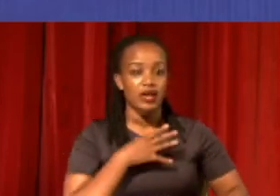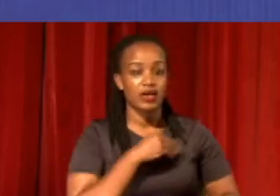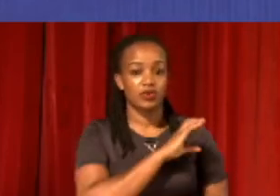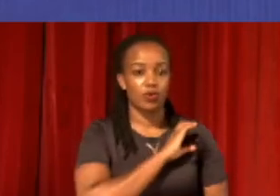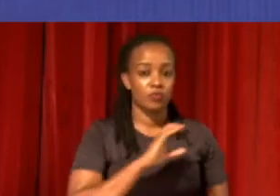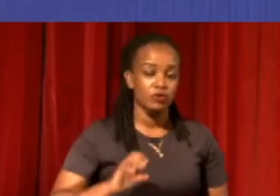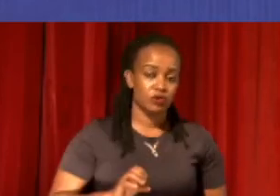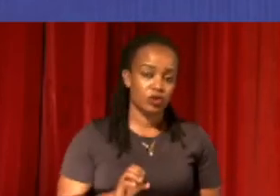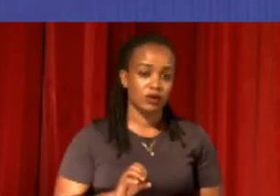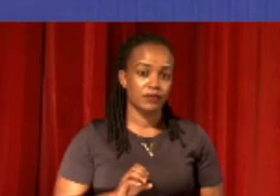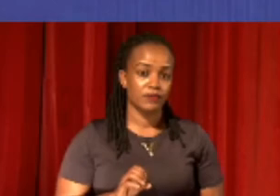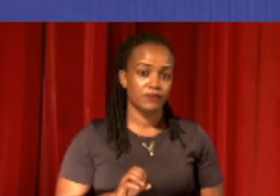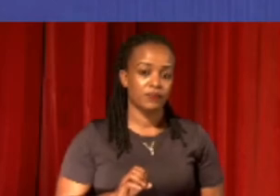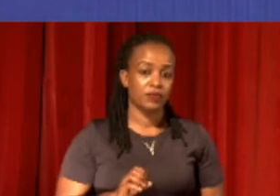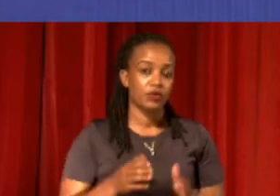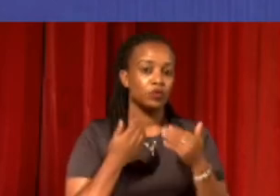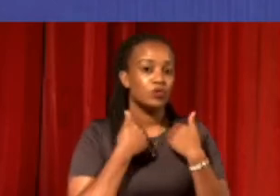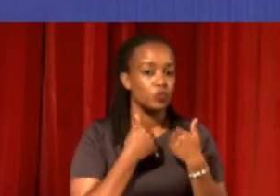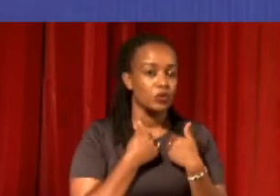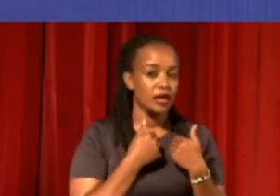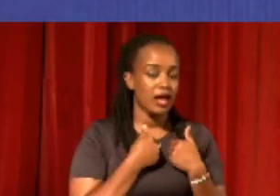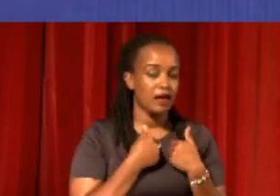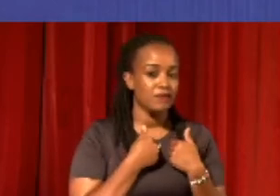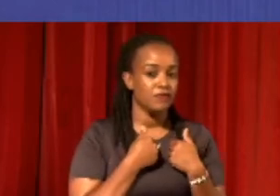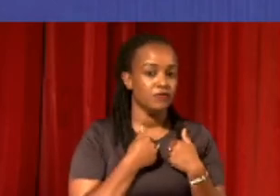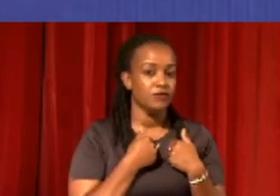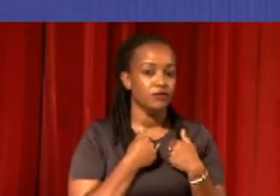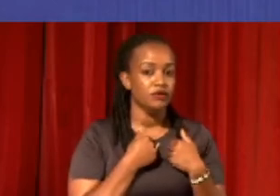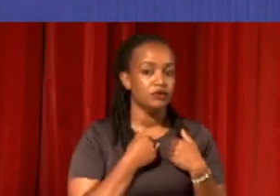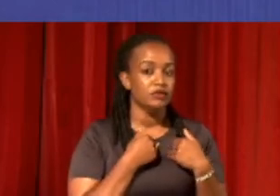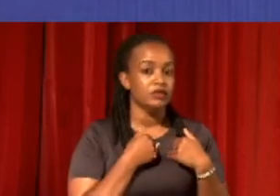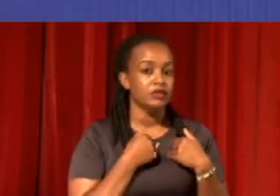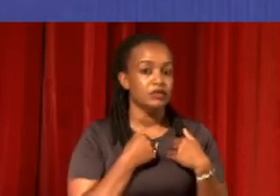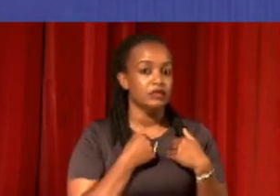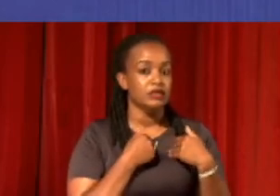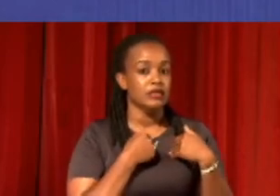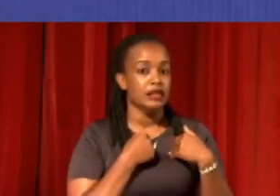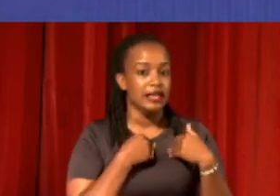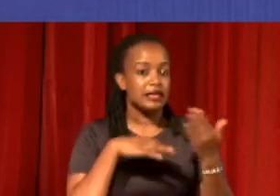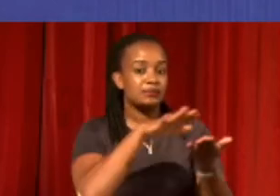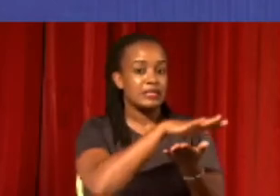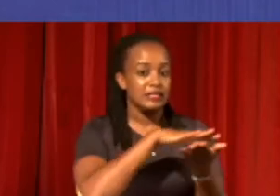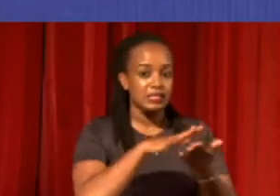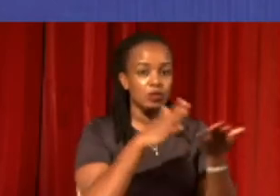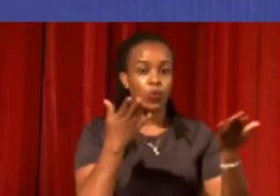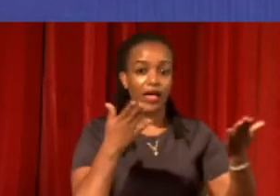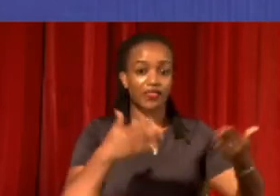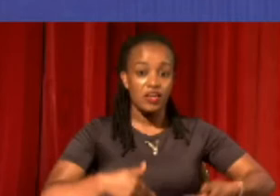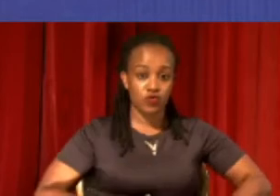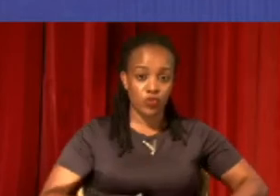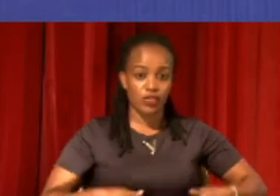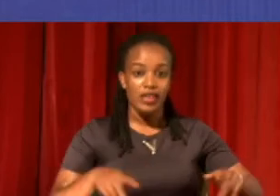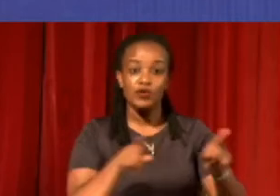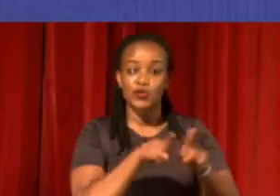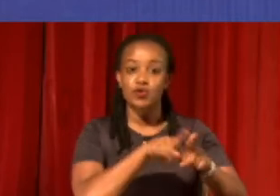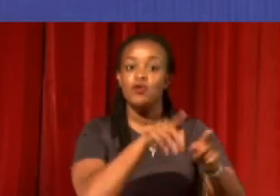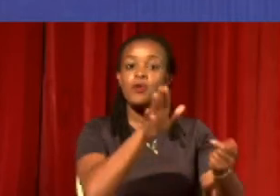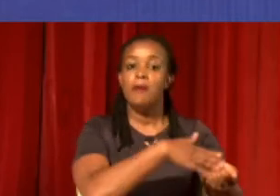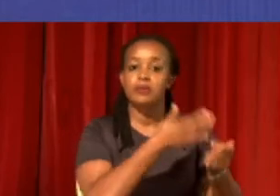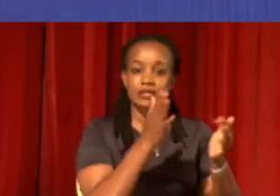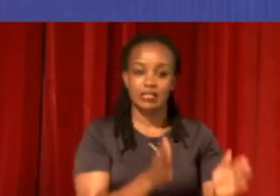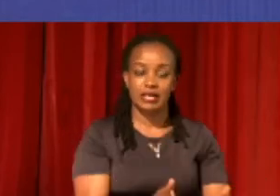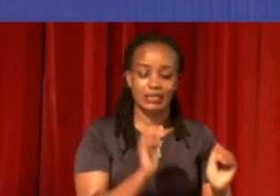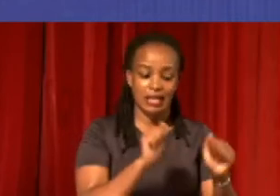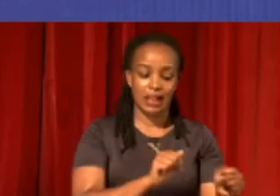created structures where we have free spaces that the youth can come in. Basically, not just the youth, but musicians can come in and